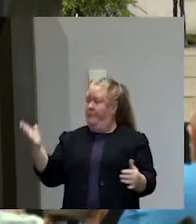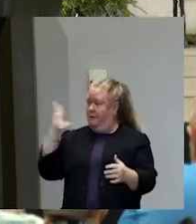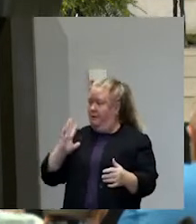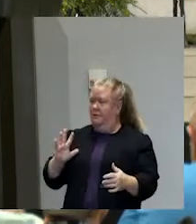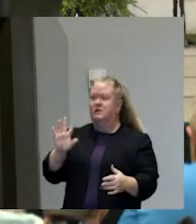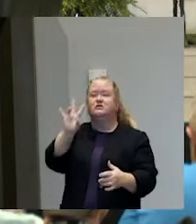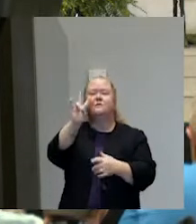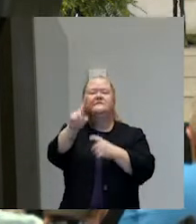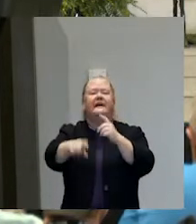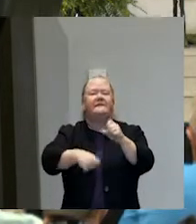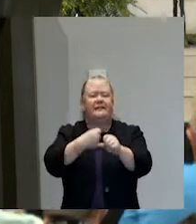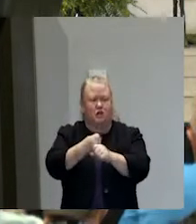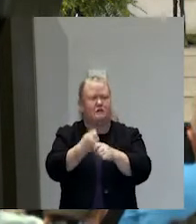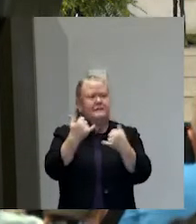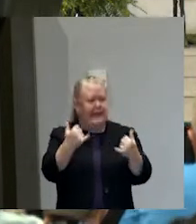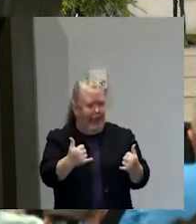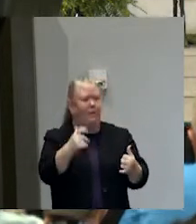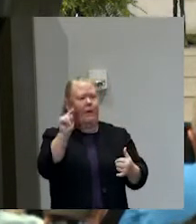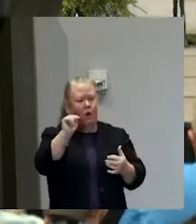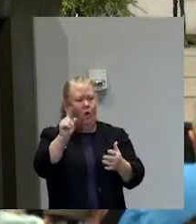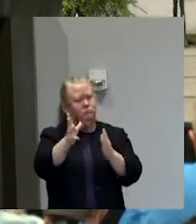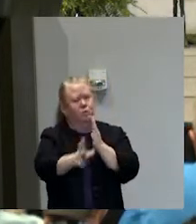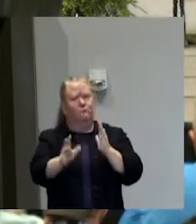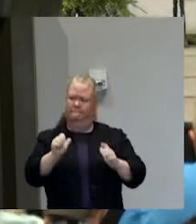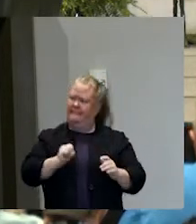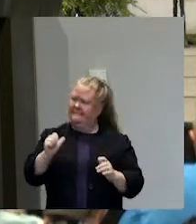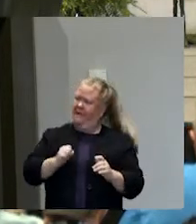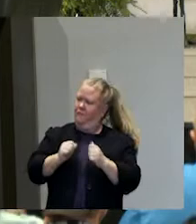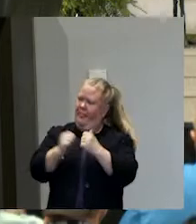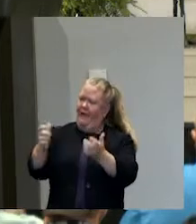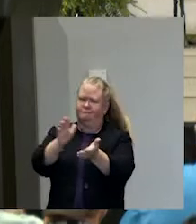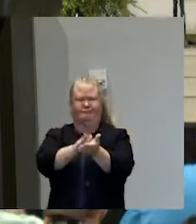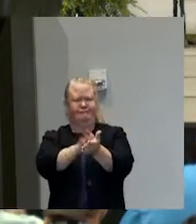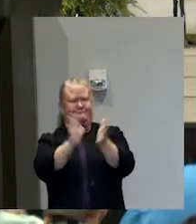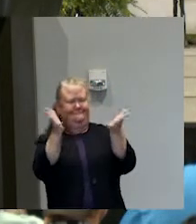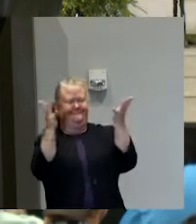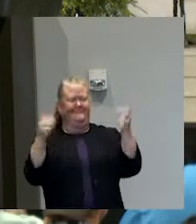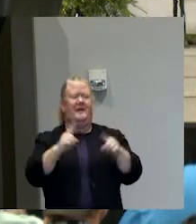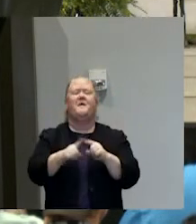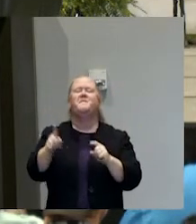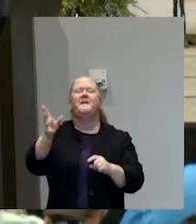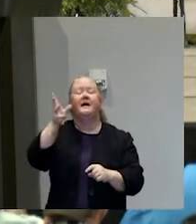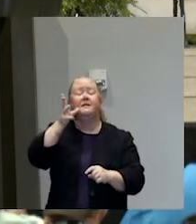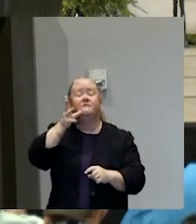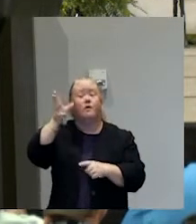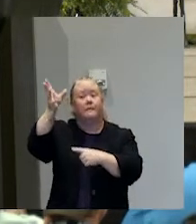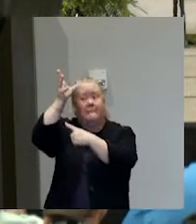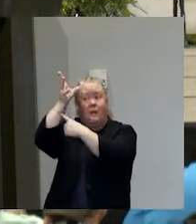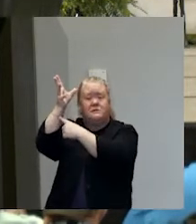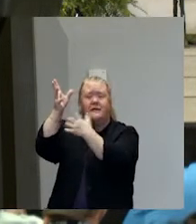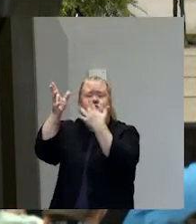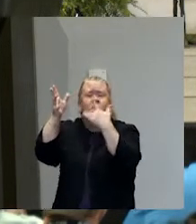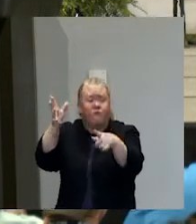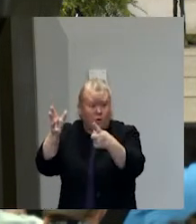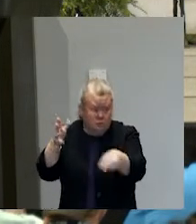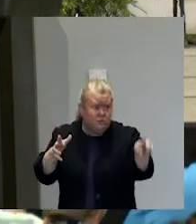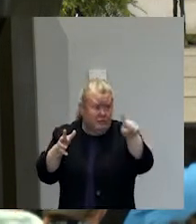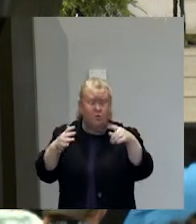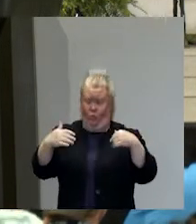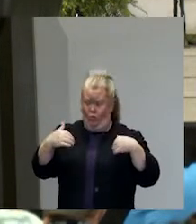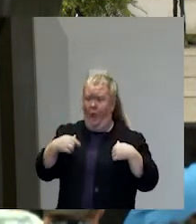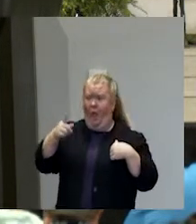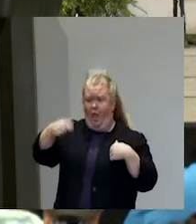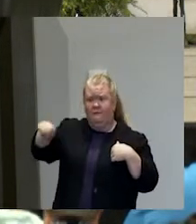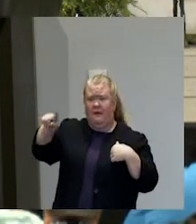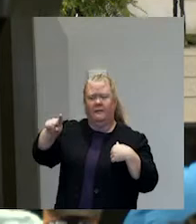years, ladies and gentlemen. But my, you know, parental figures, if you're lucky enough to have ones that are